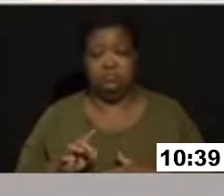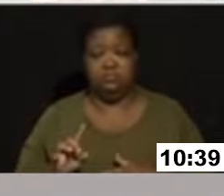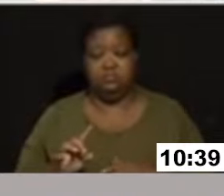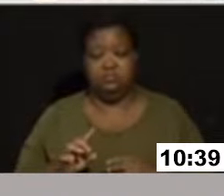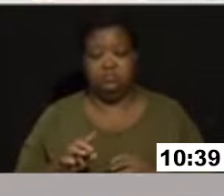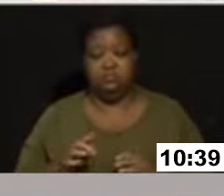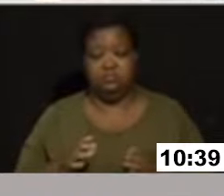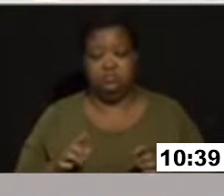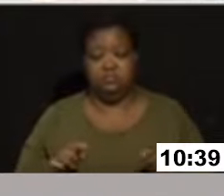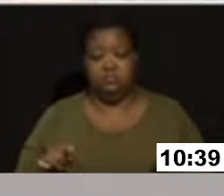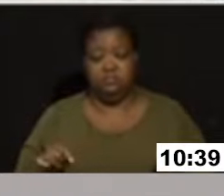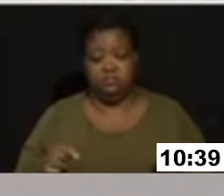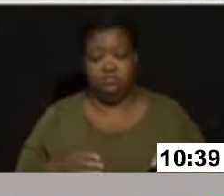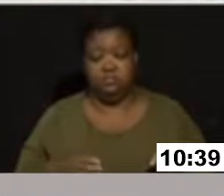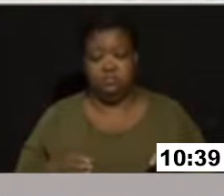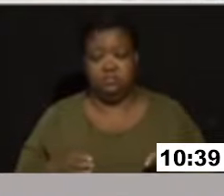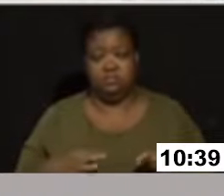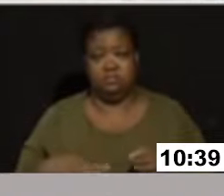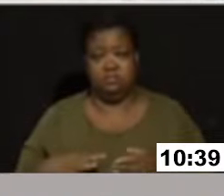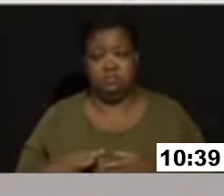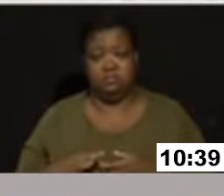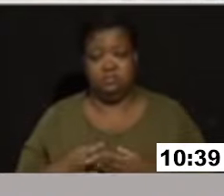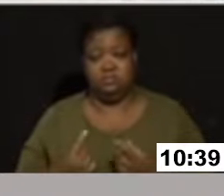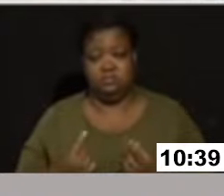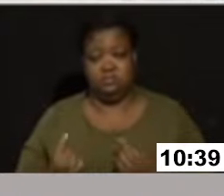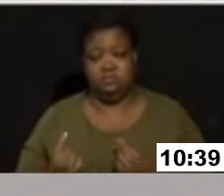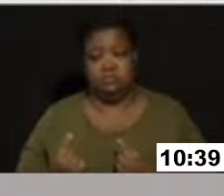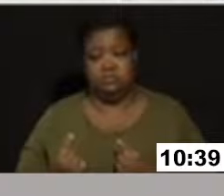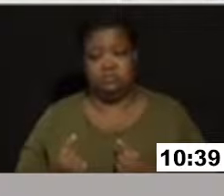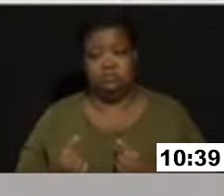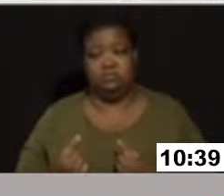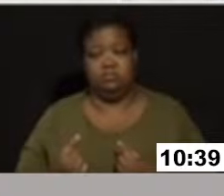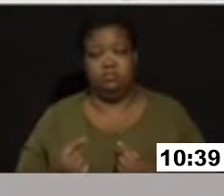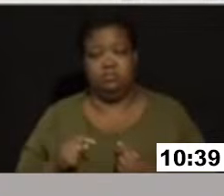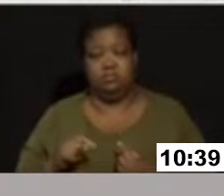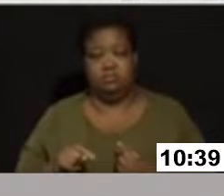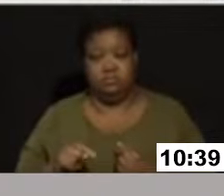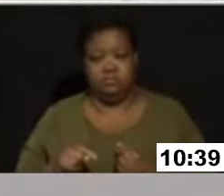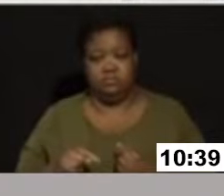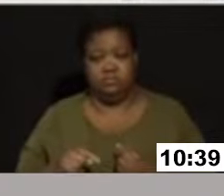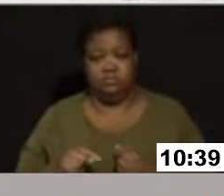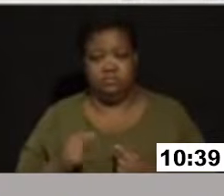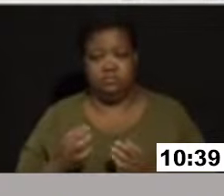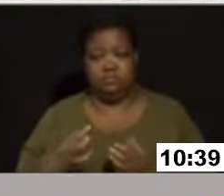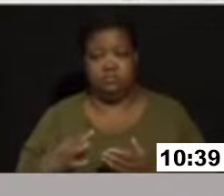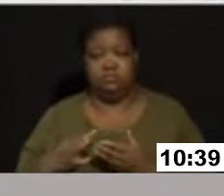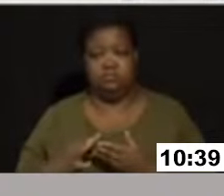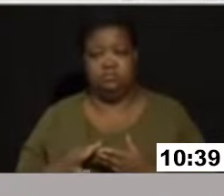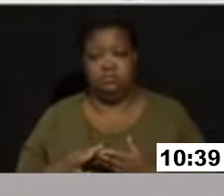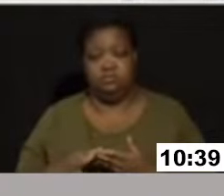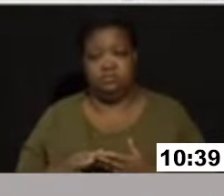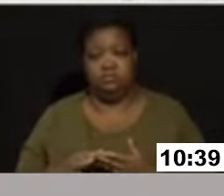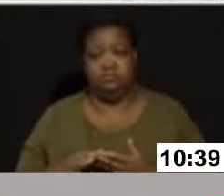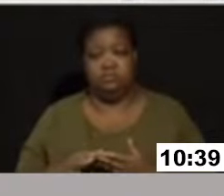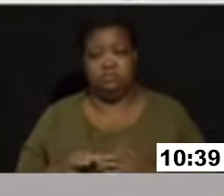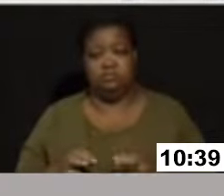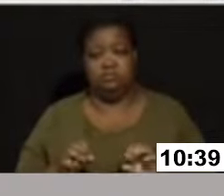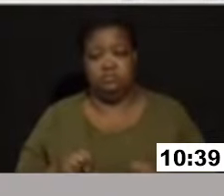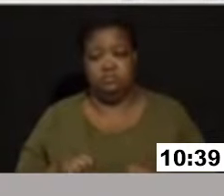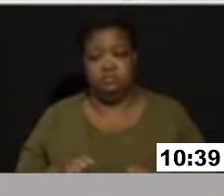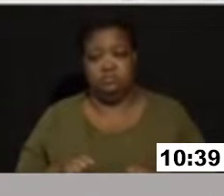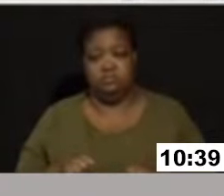very rule under which the application is made. And this convenience of simply submitting from the bar that it was